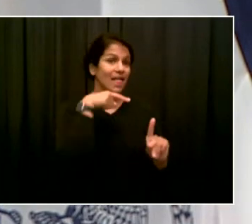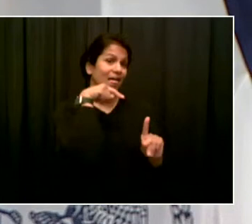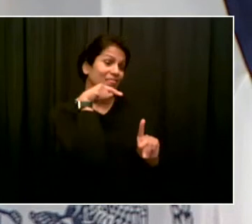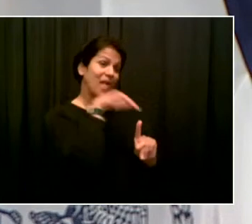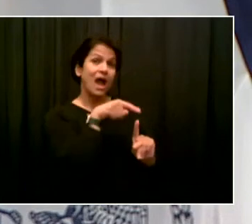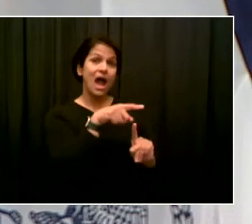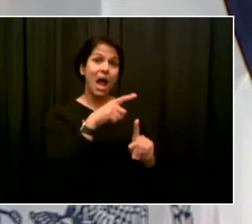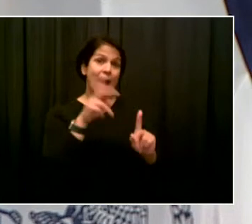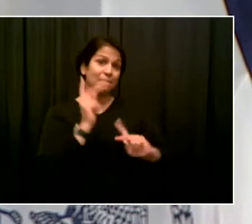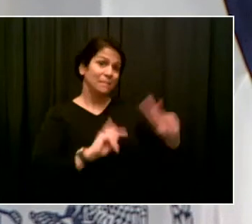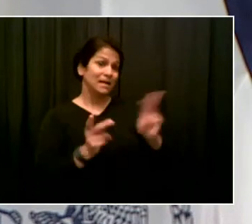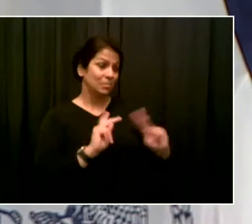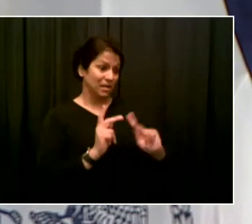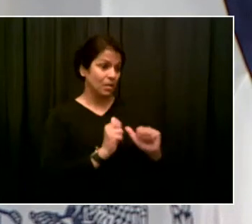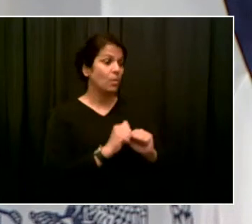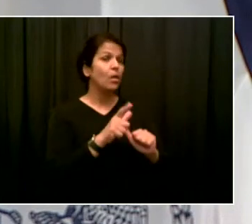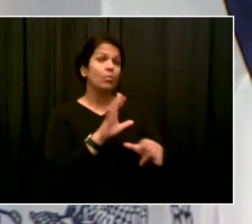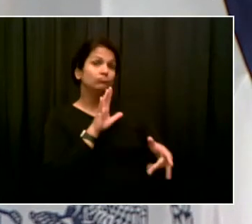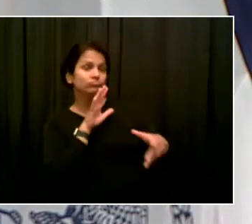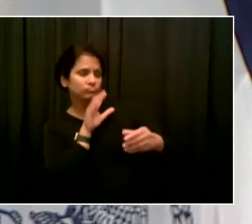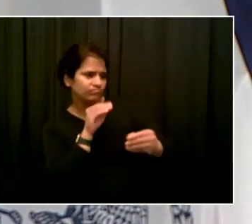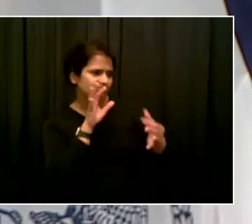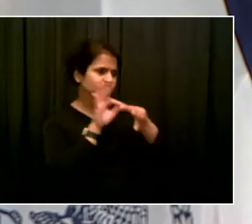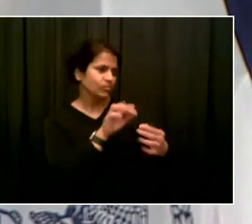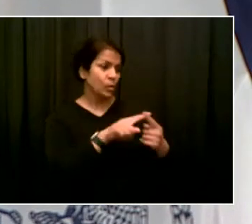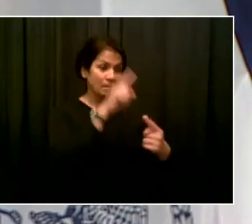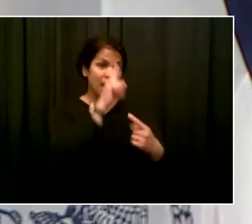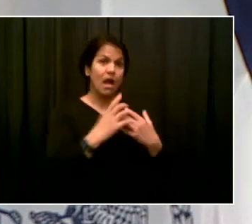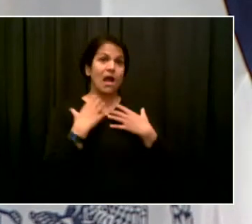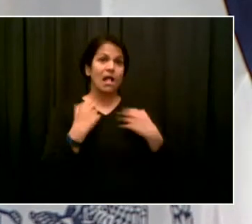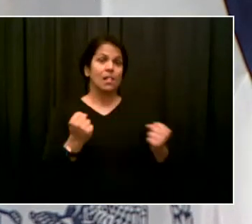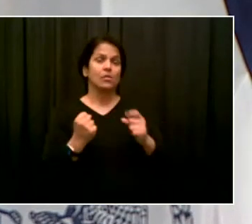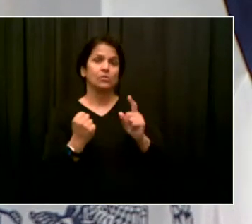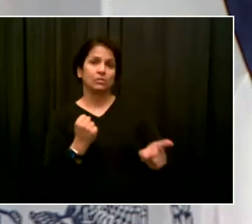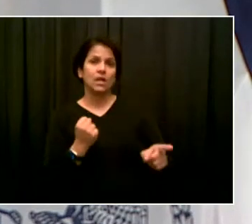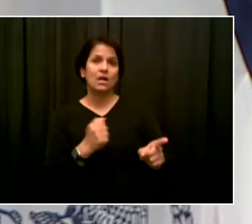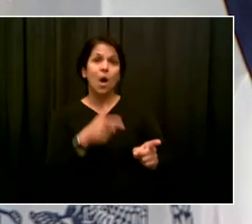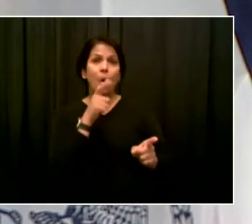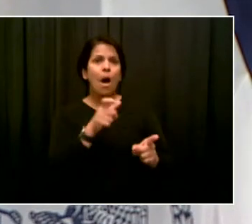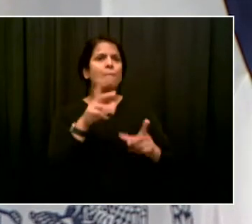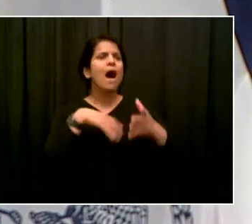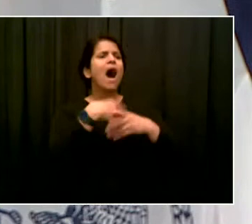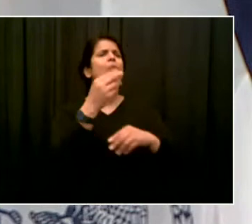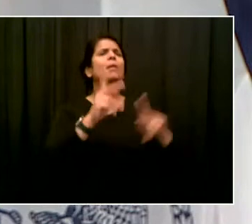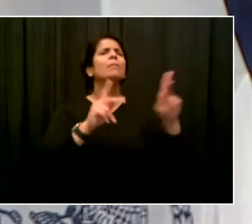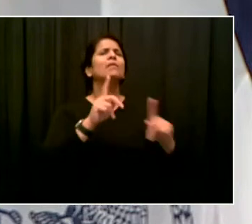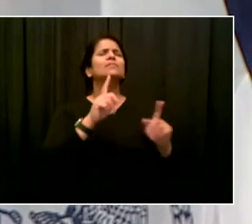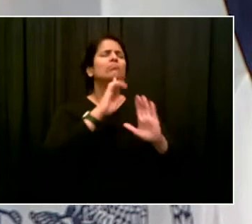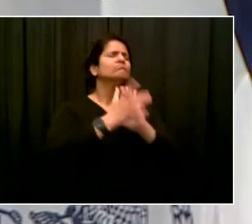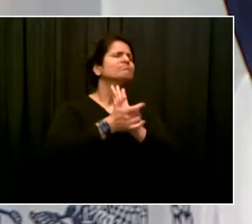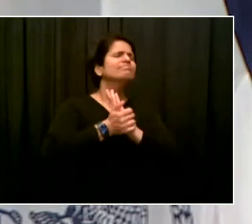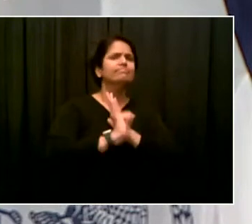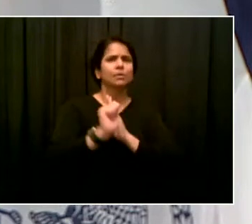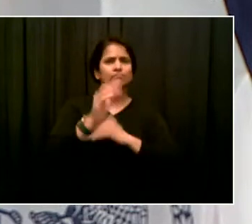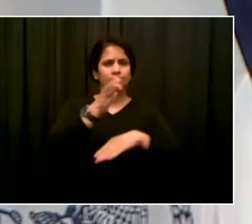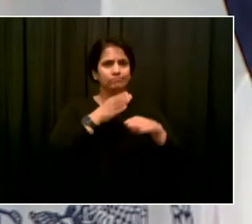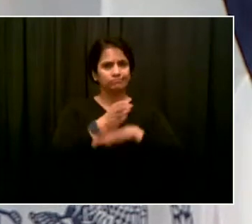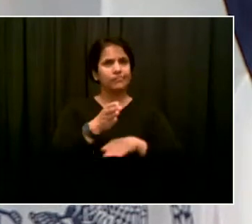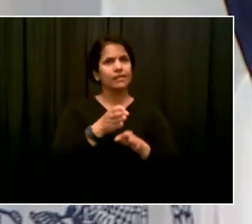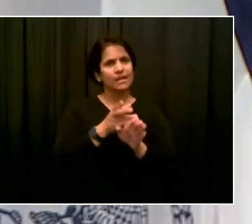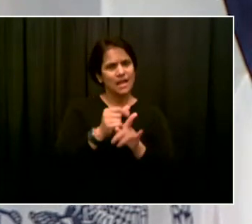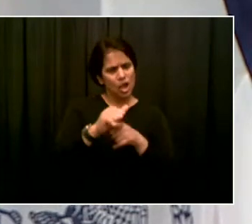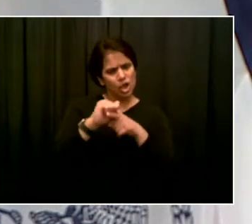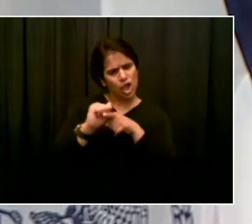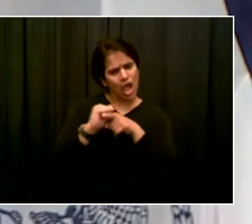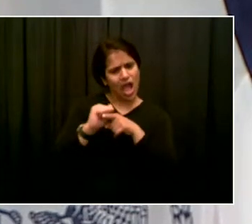need is a really straightforward idea. Getting the specifics worked out, that has taken some